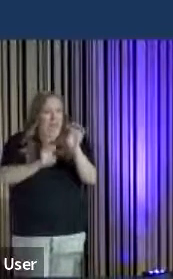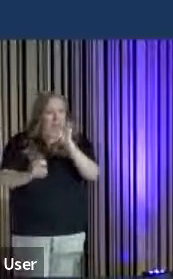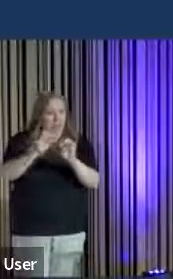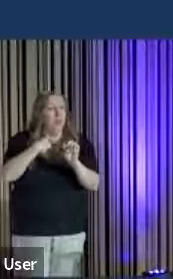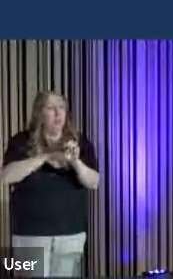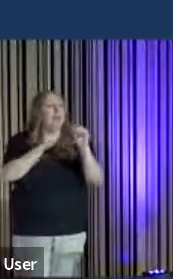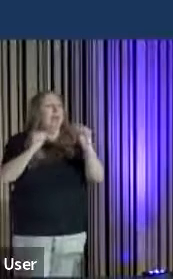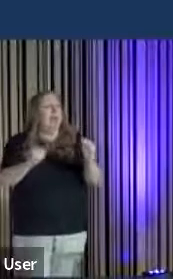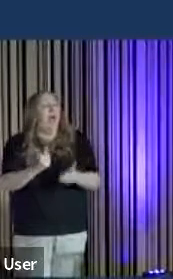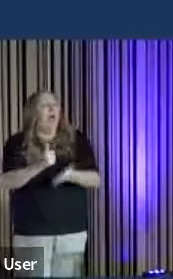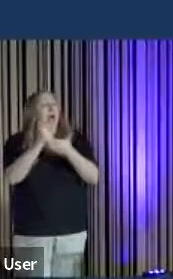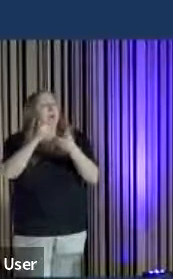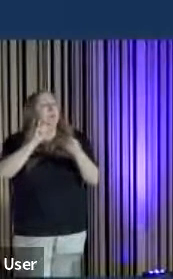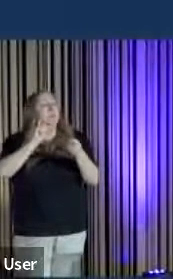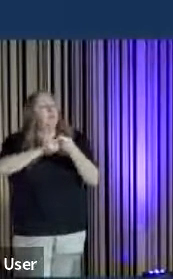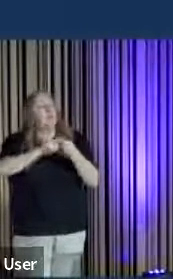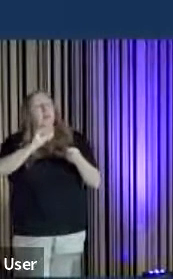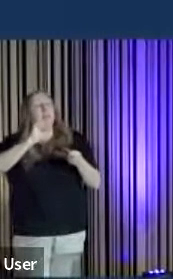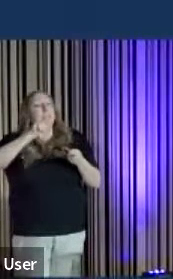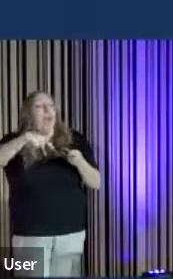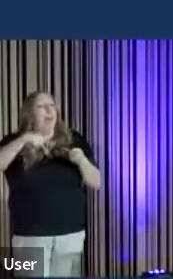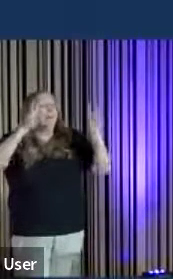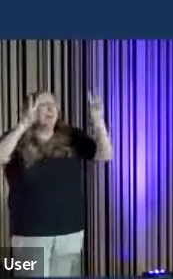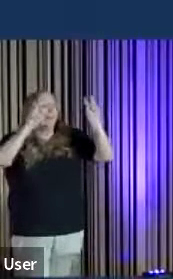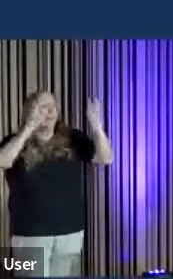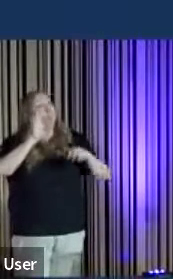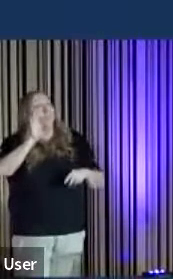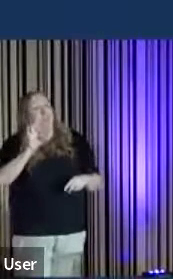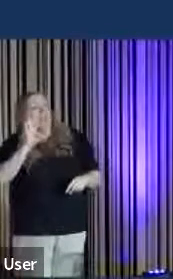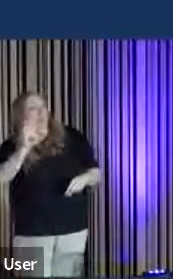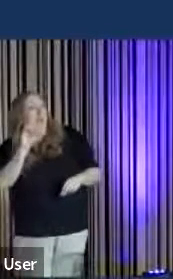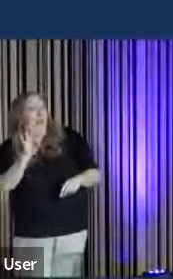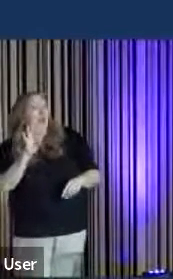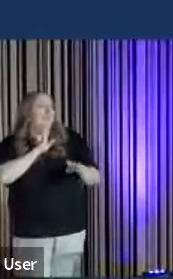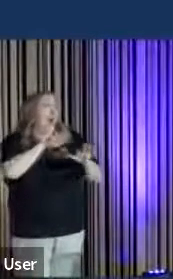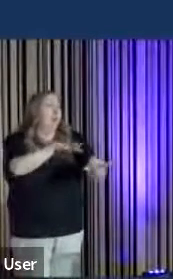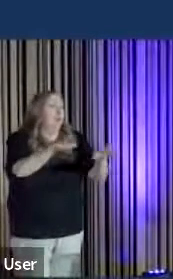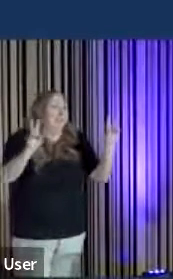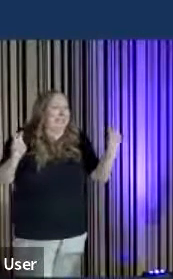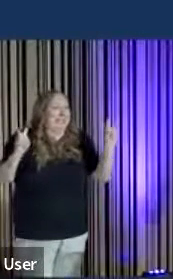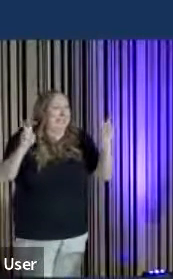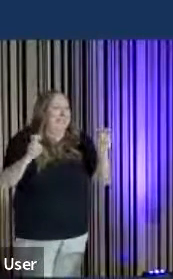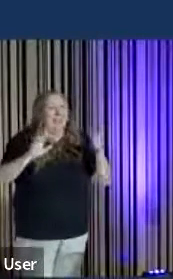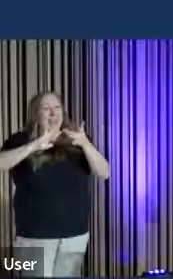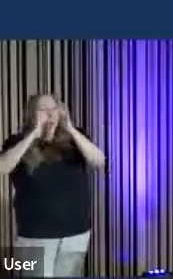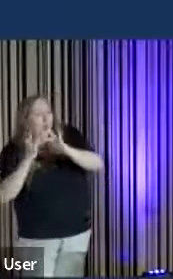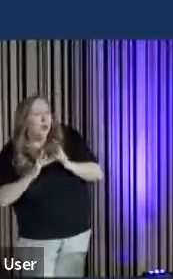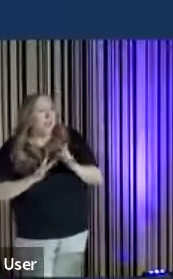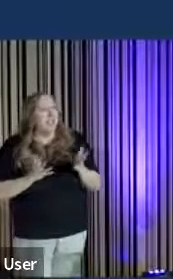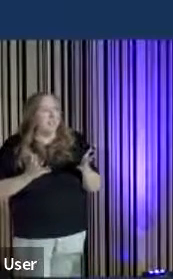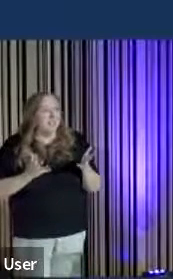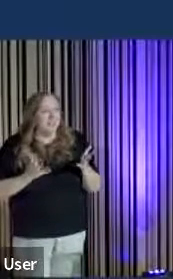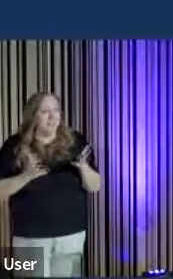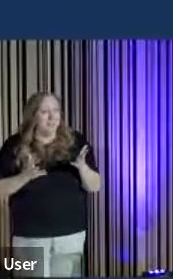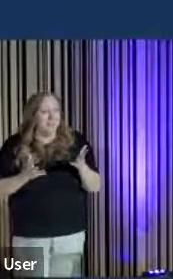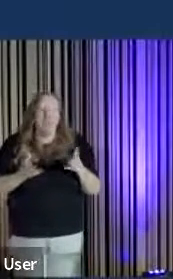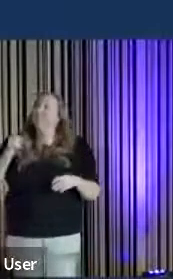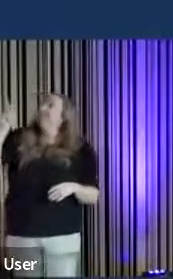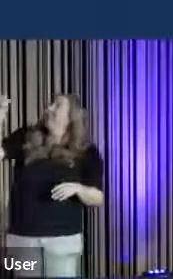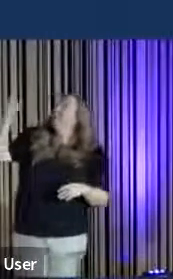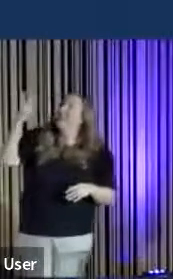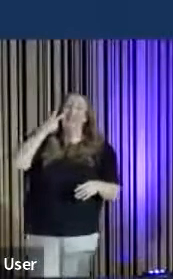plankton, the Facebook of this plankton world, if you like. And this is a sort of hairball which emerges from that